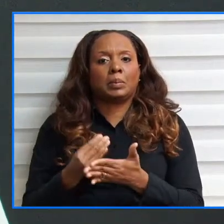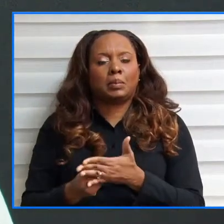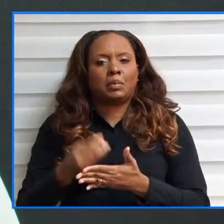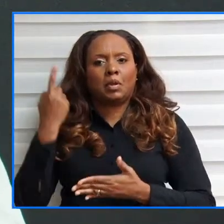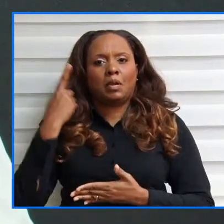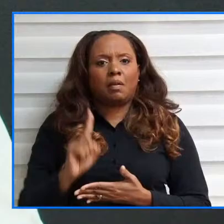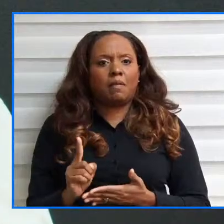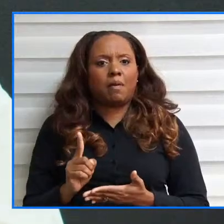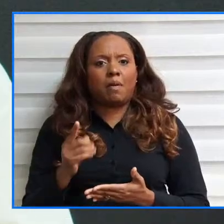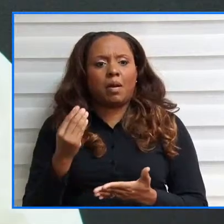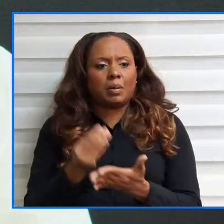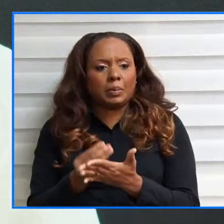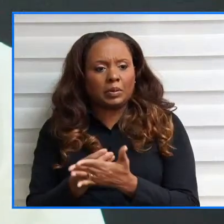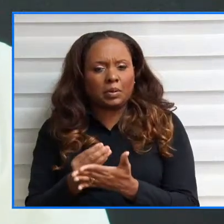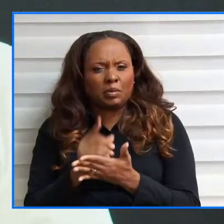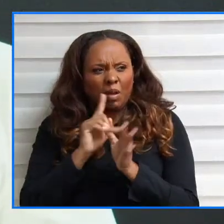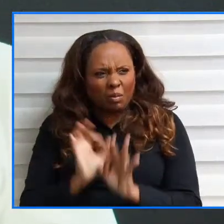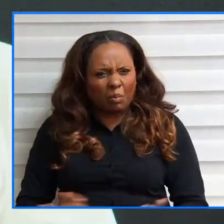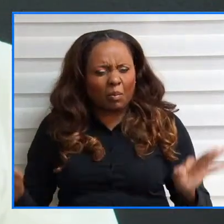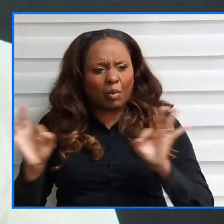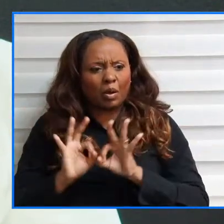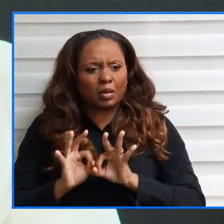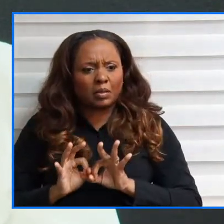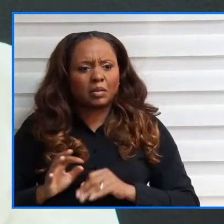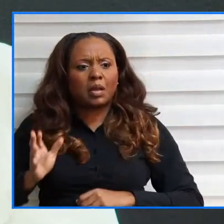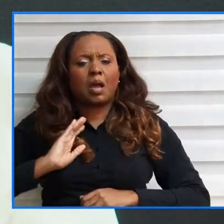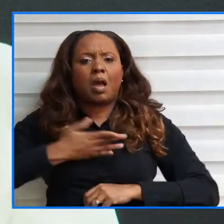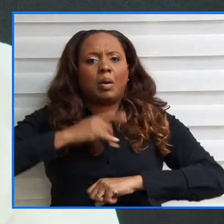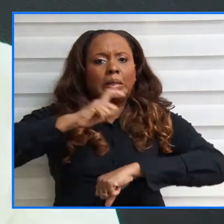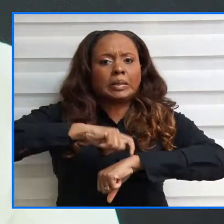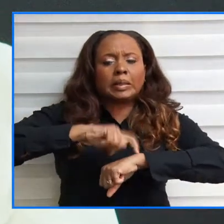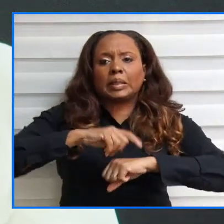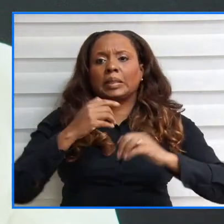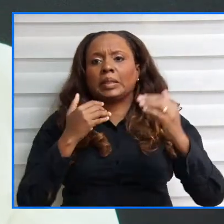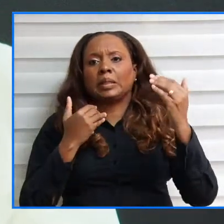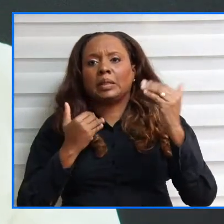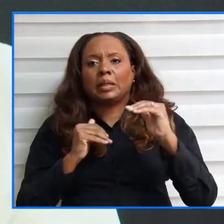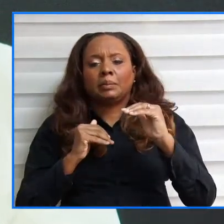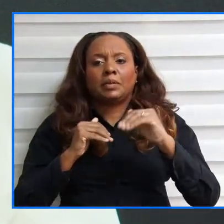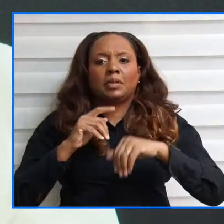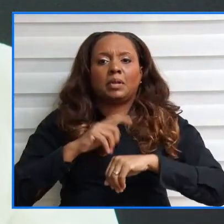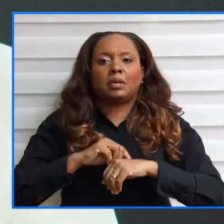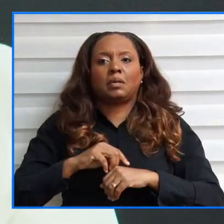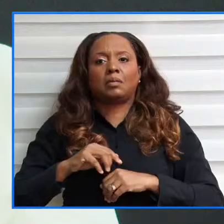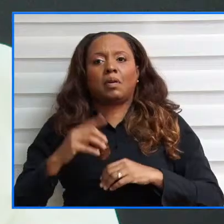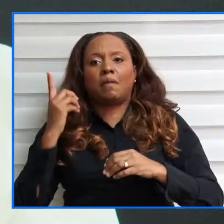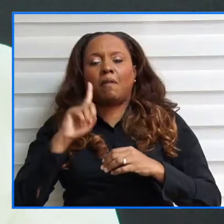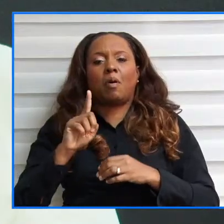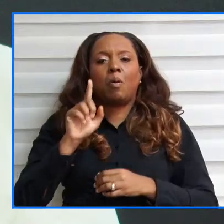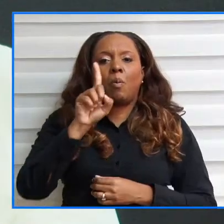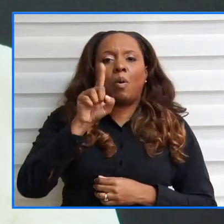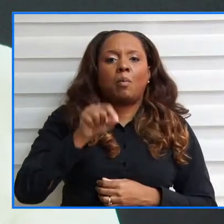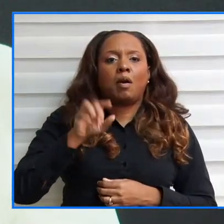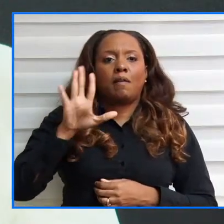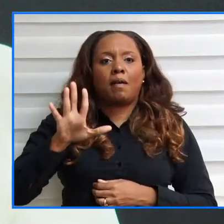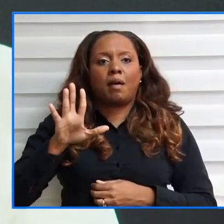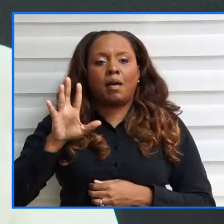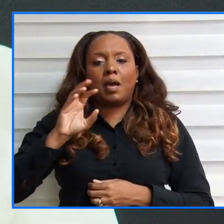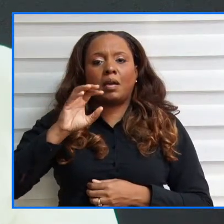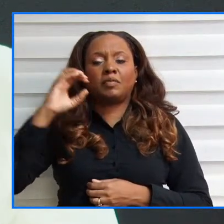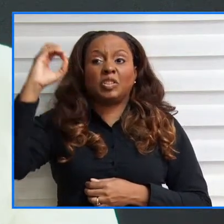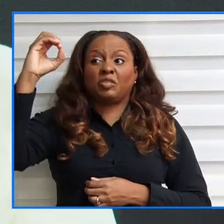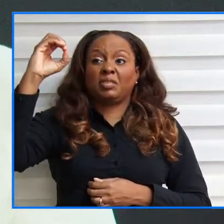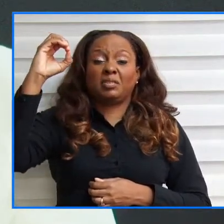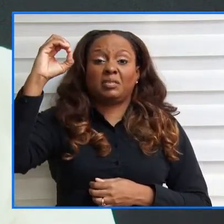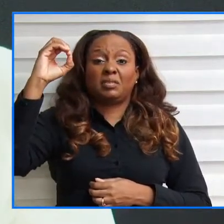pivotal for us, given the fact that the timeline towards 1.5 degrees is literally within the next 12 to 15